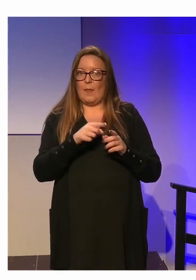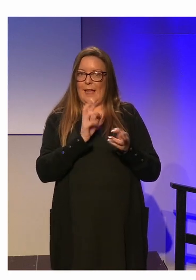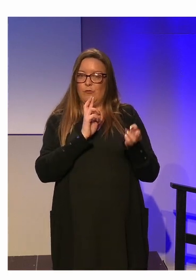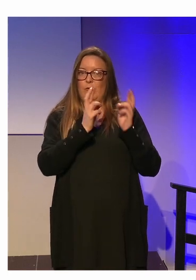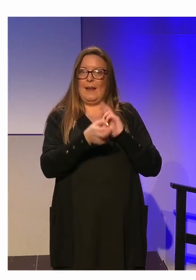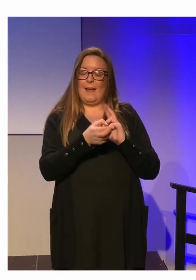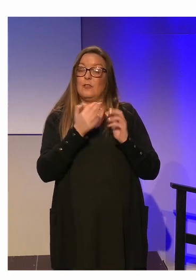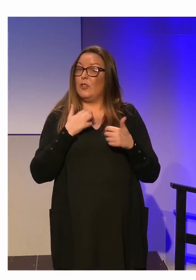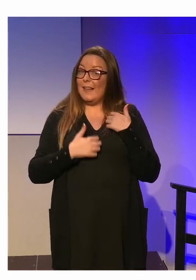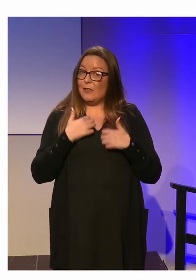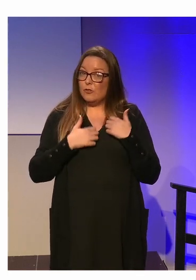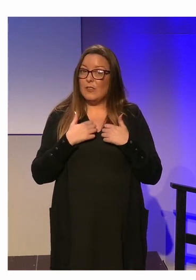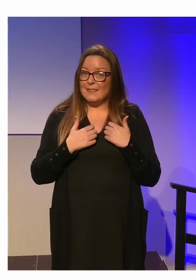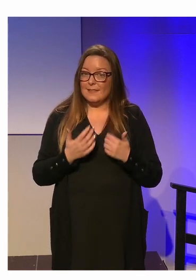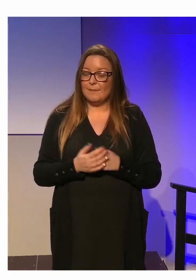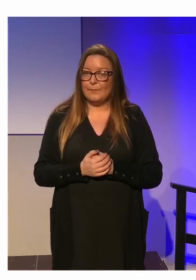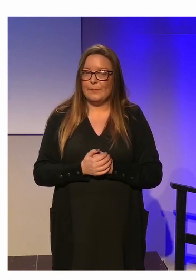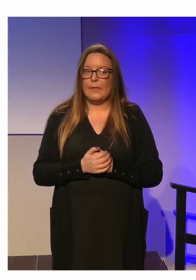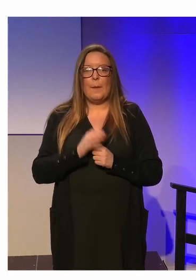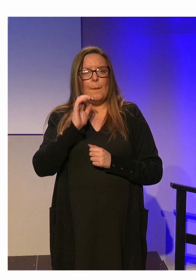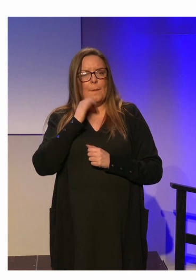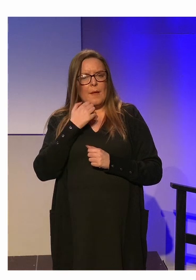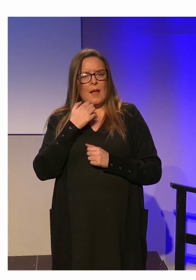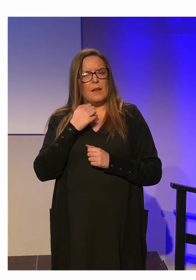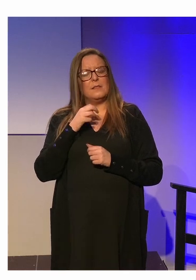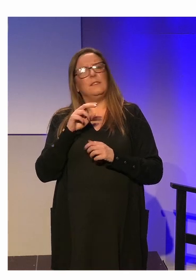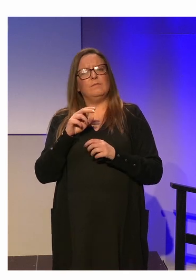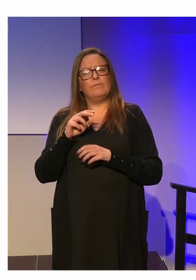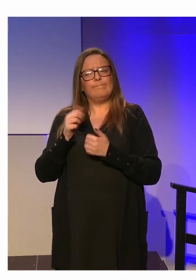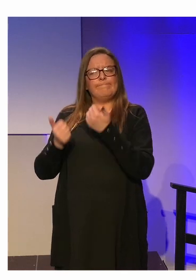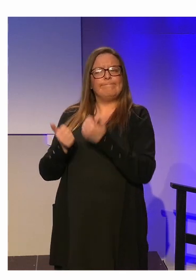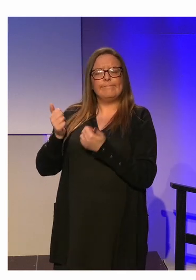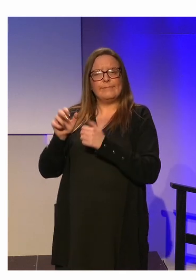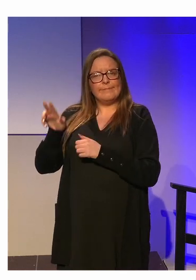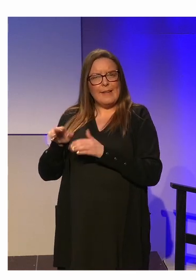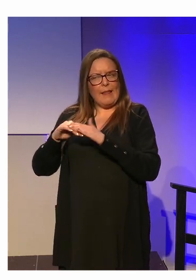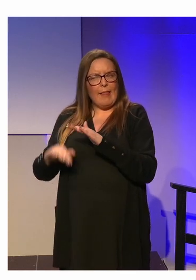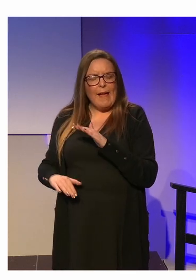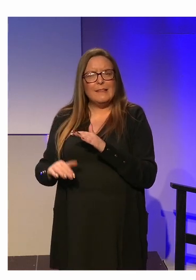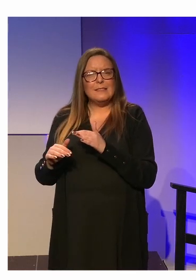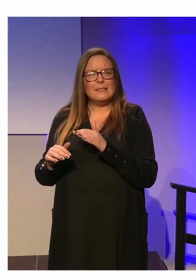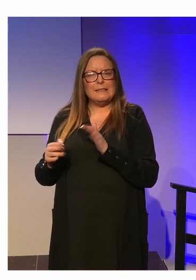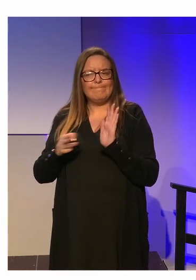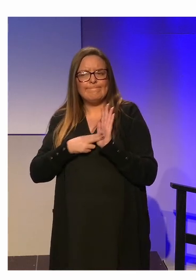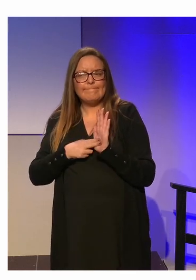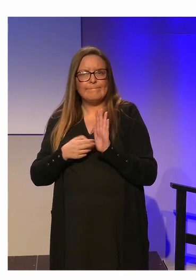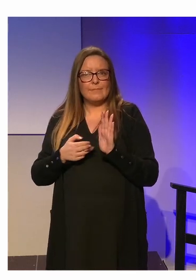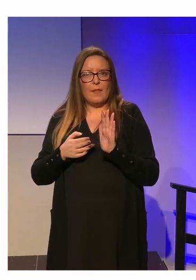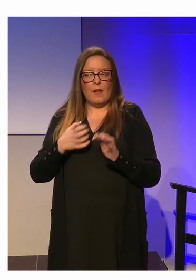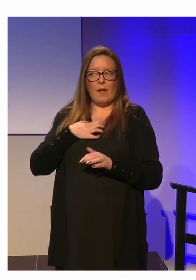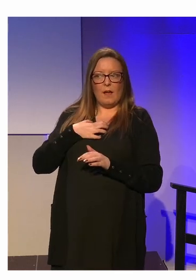is really interesting because did they start to think less of them? Did they have a lot of the stigma? Were they